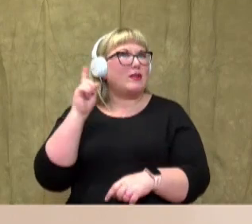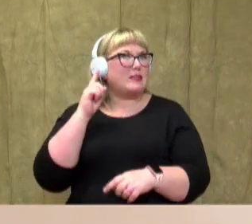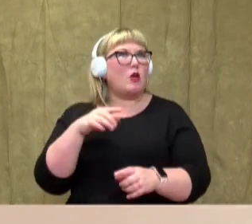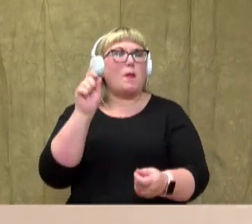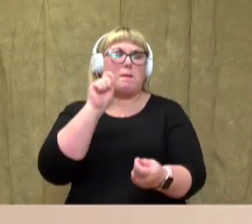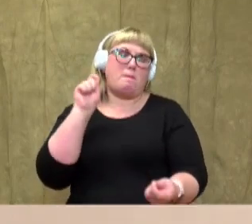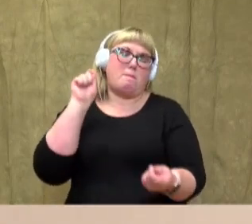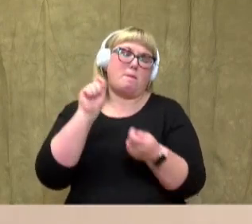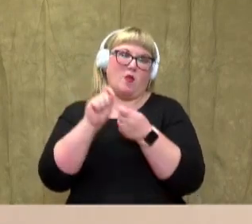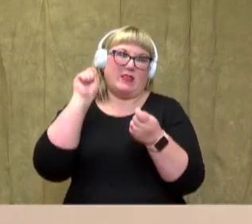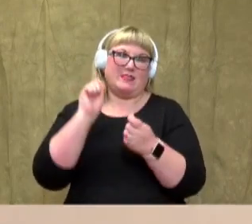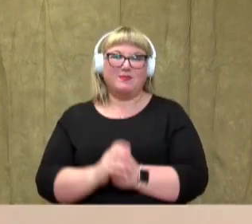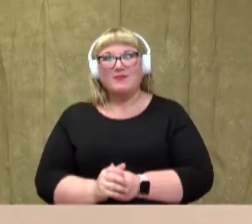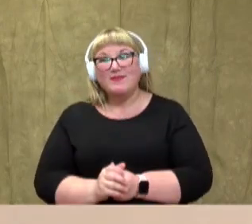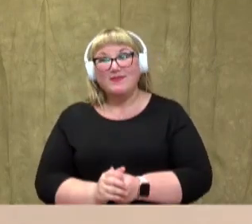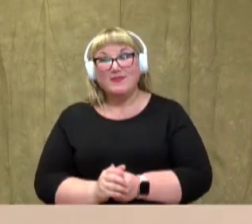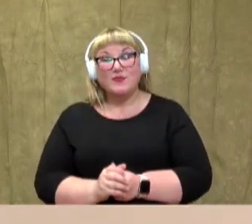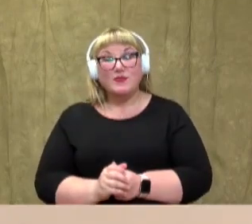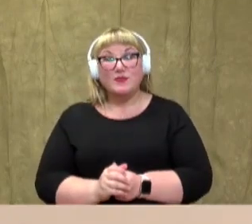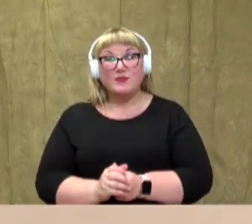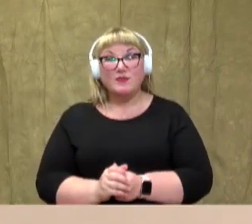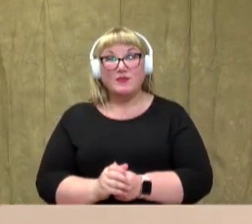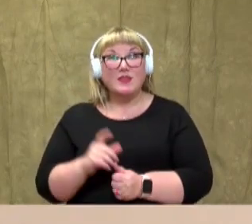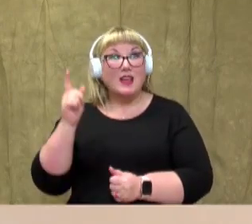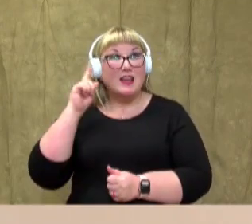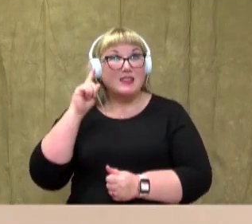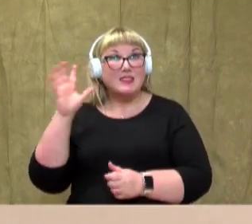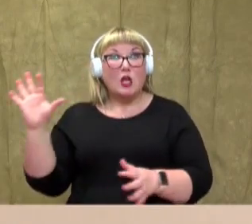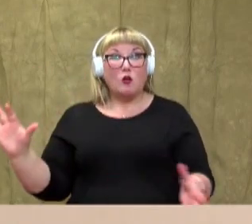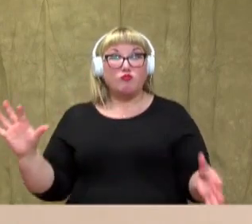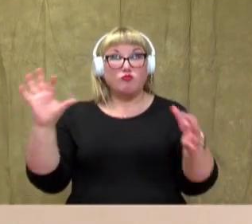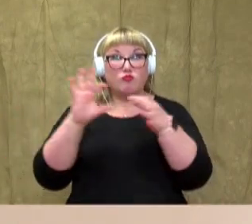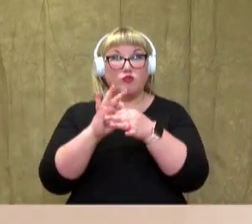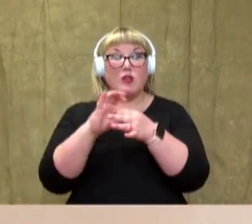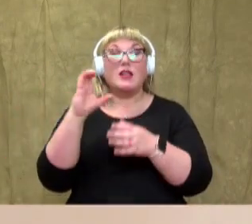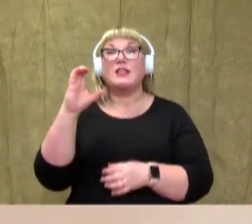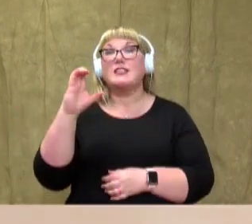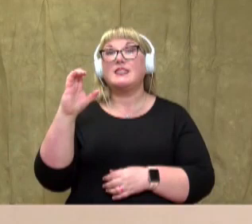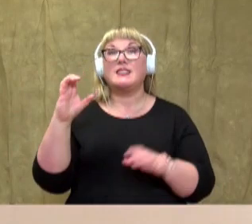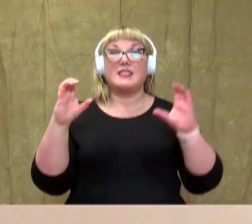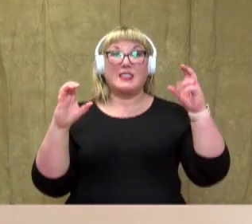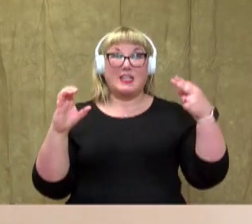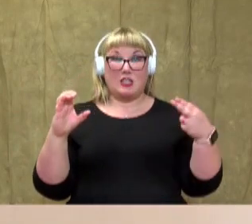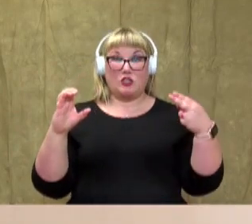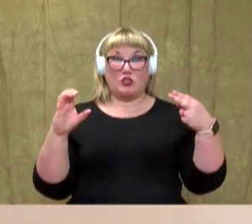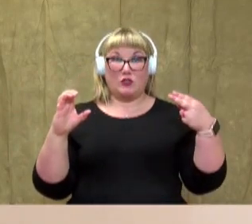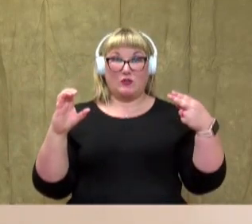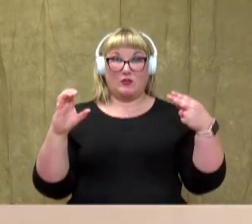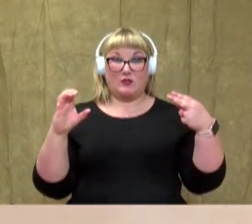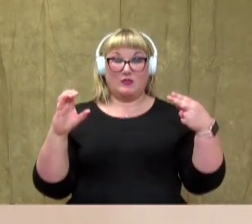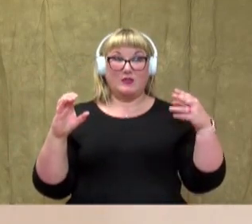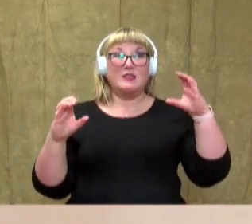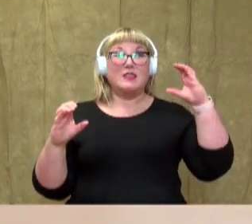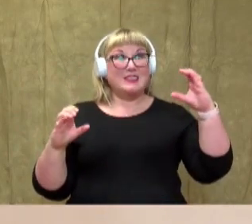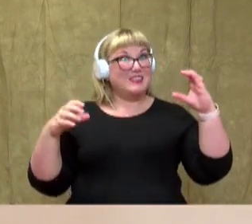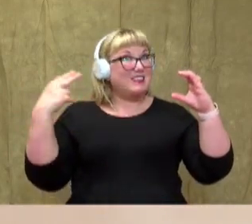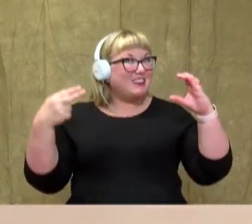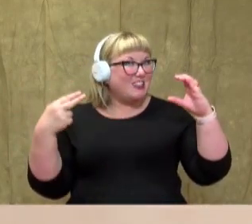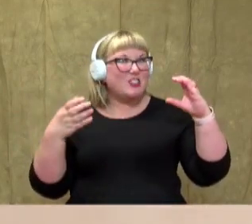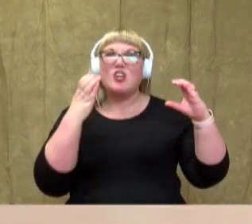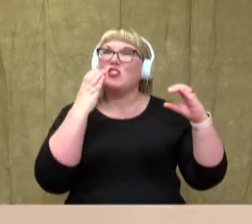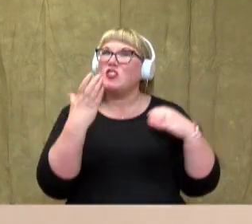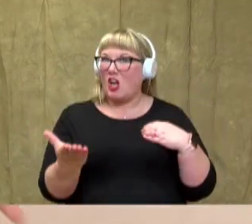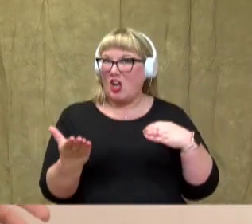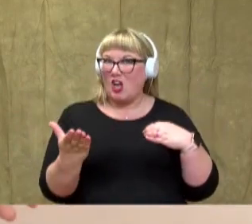everyone. The digraph ch is made up of the letters C, H. C, H,